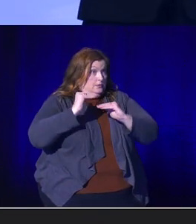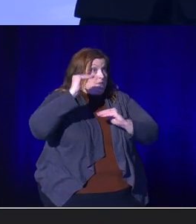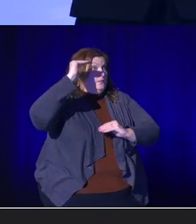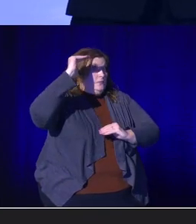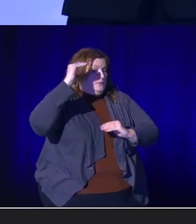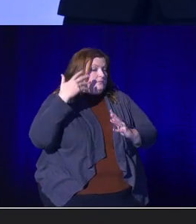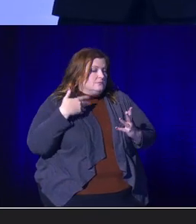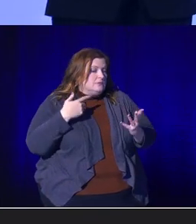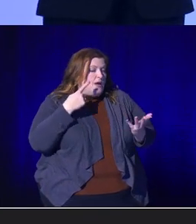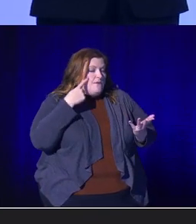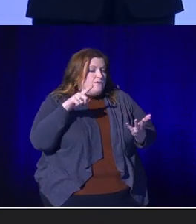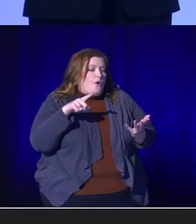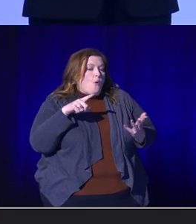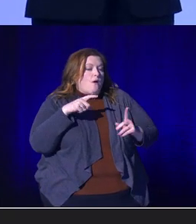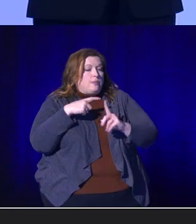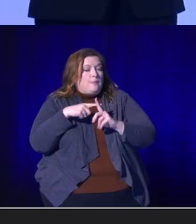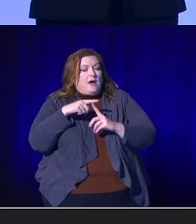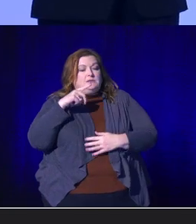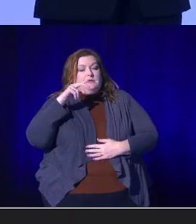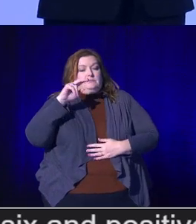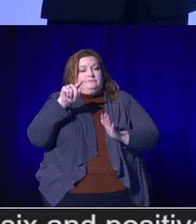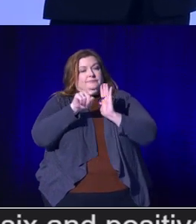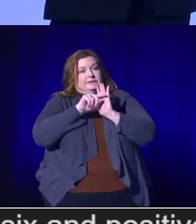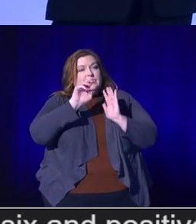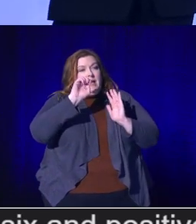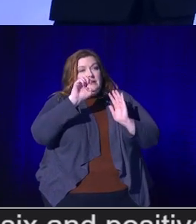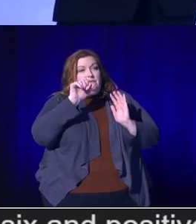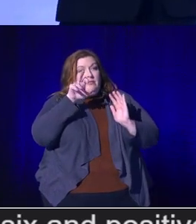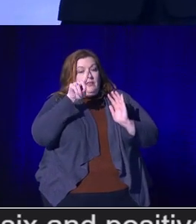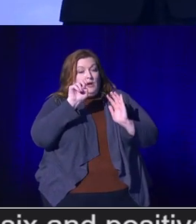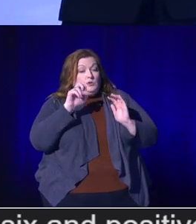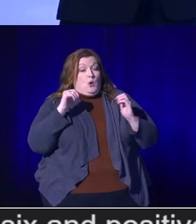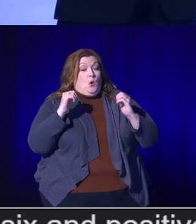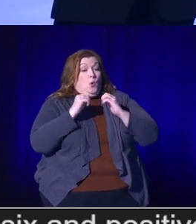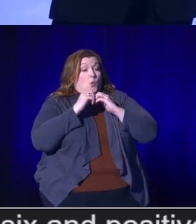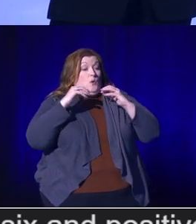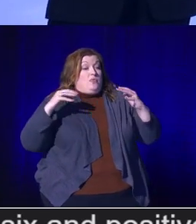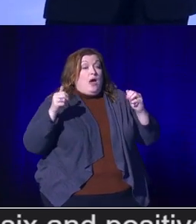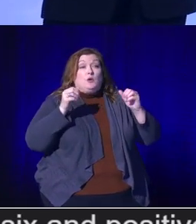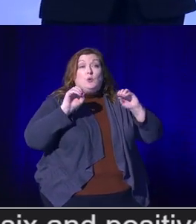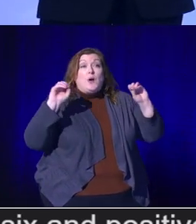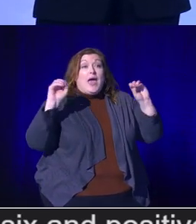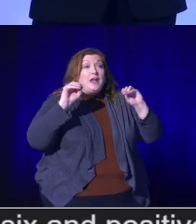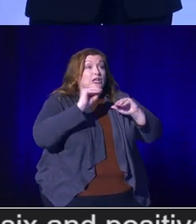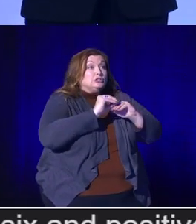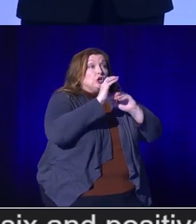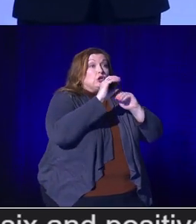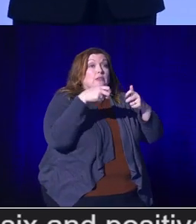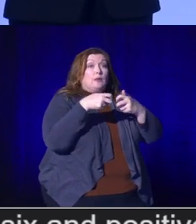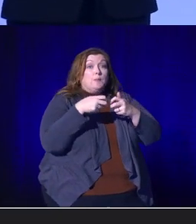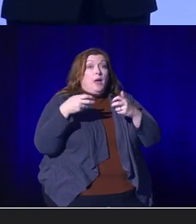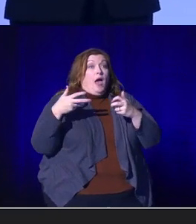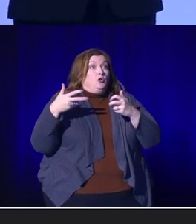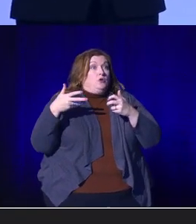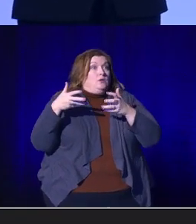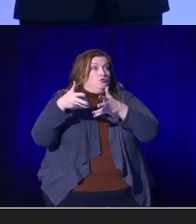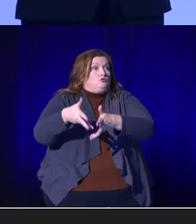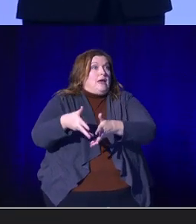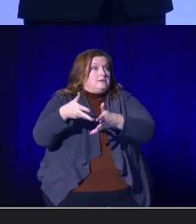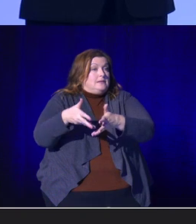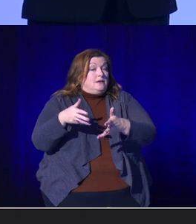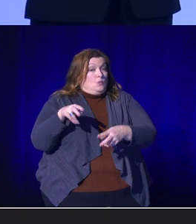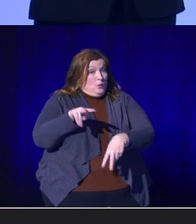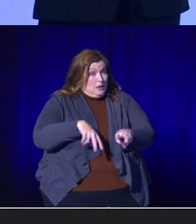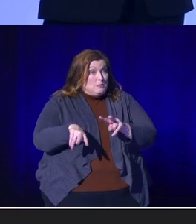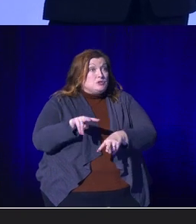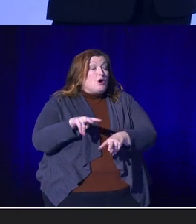electrode. And without doing any electrochemistry, the battery is simply resting. We observe the battery's voltage changing when it's subjected to